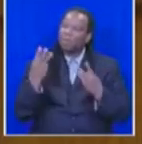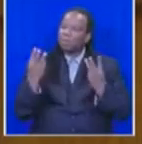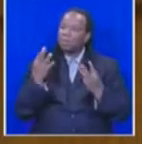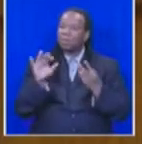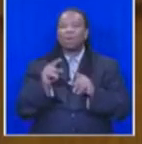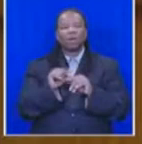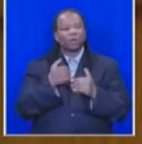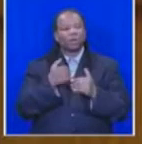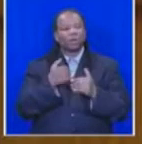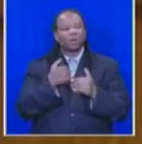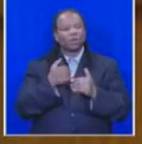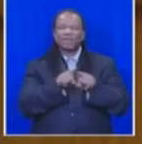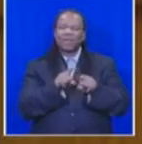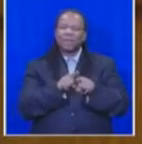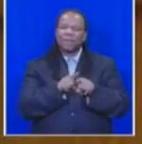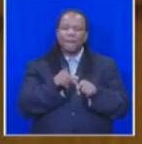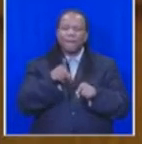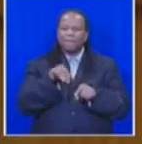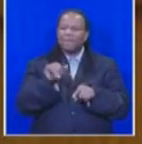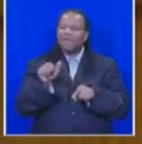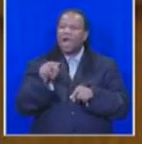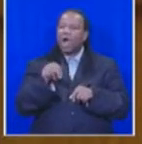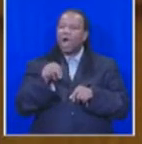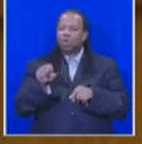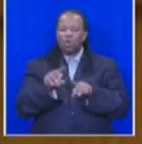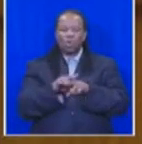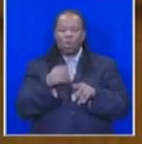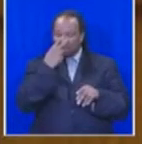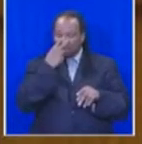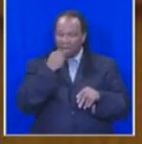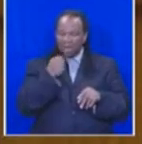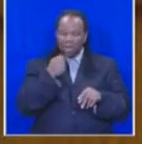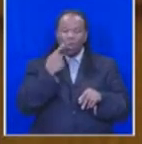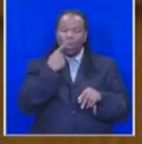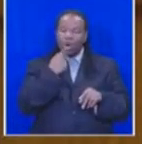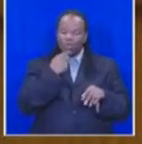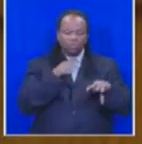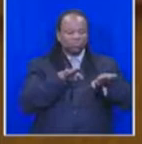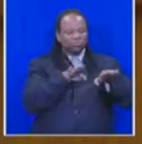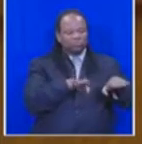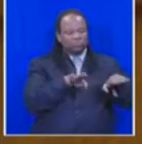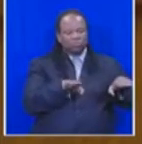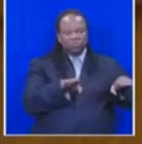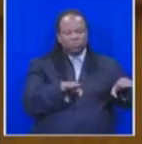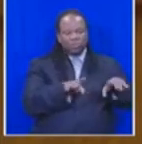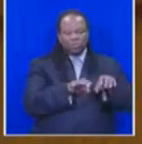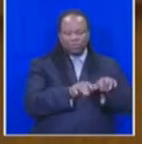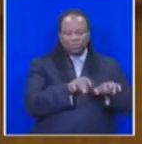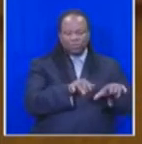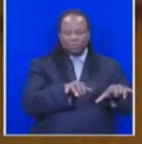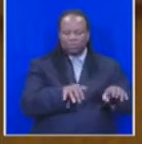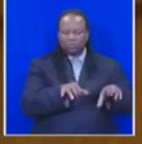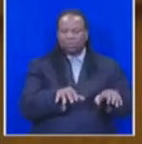piano. The piano is an instrument that has both black and white keys, which are mutually dependent. And to fully enjoy the true